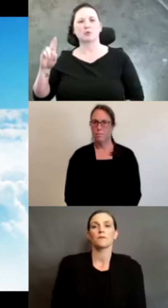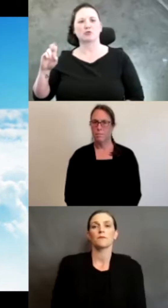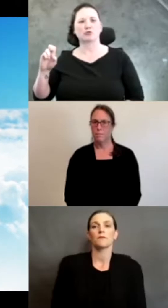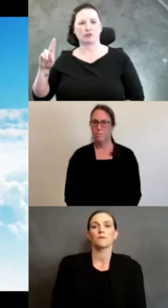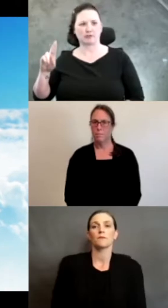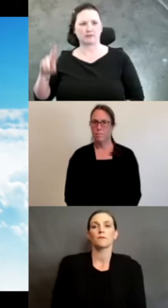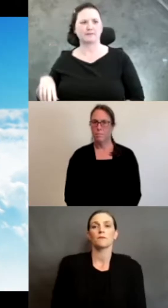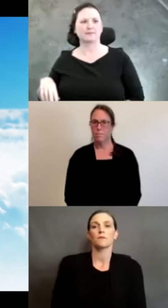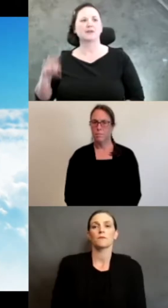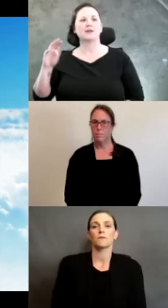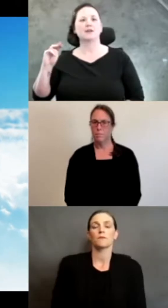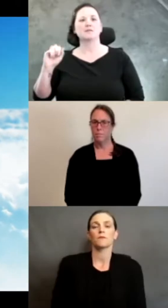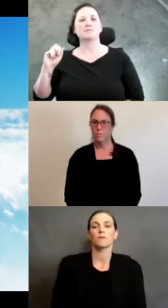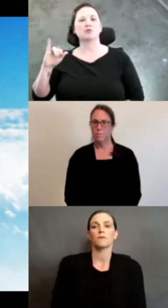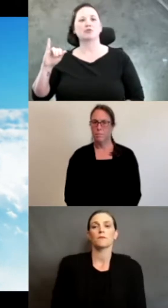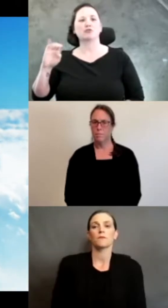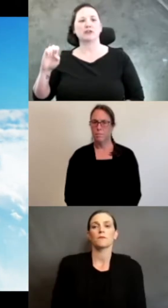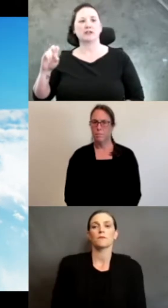Marie Uineza,